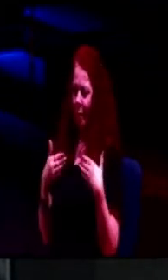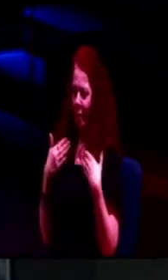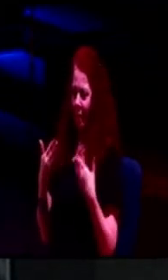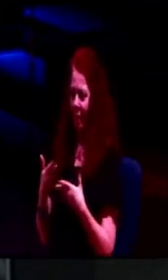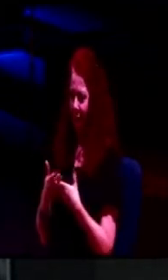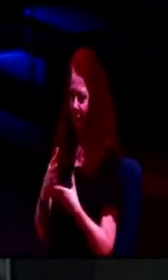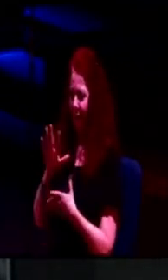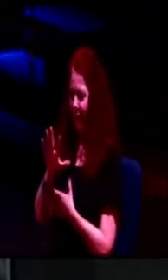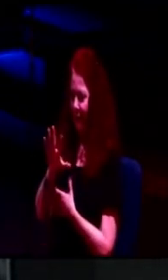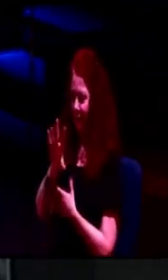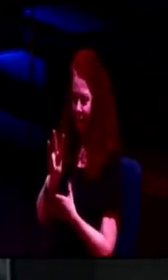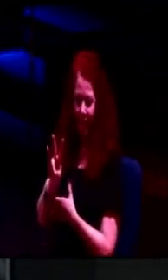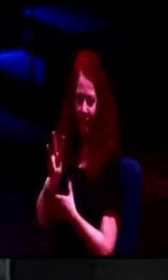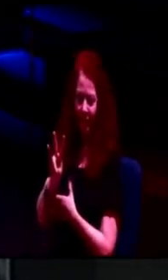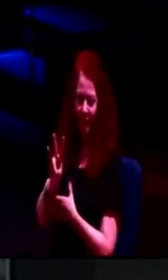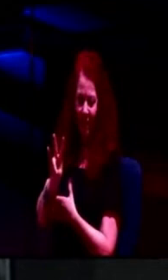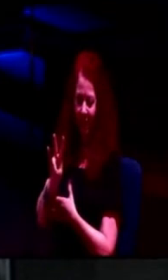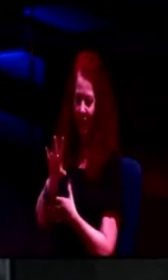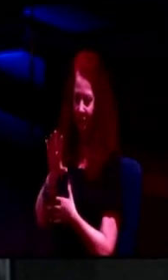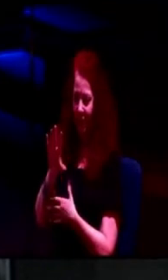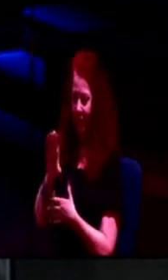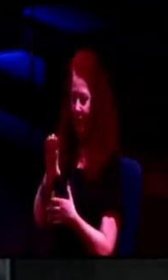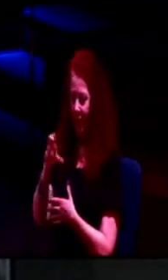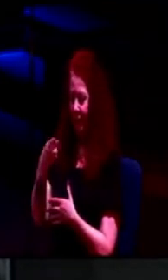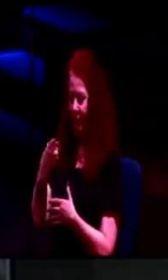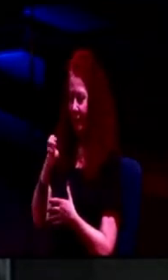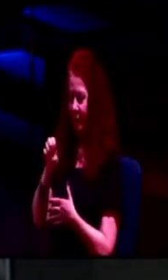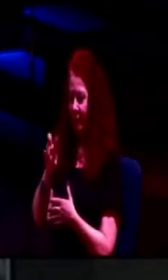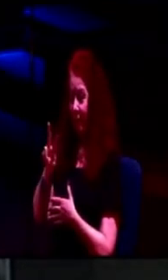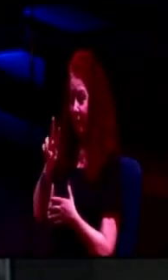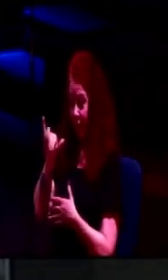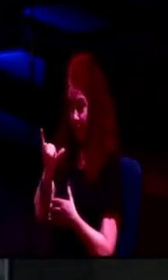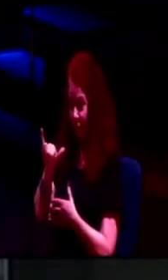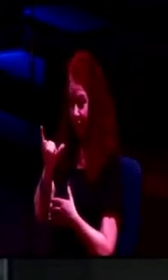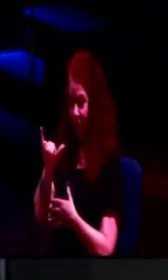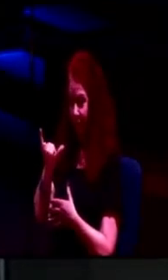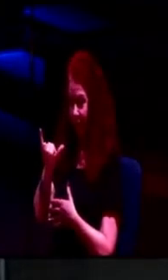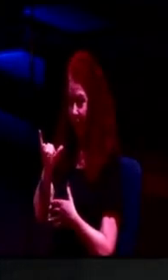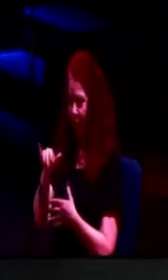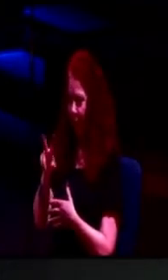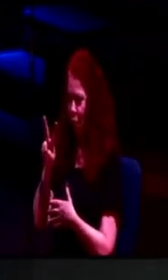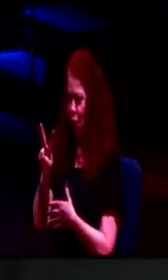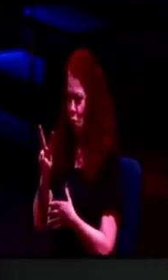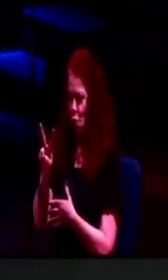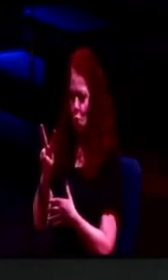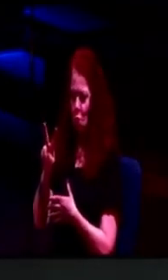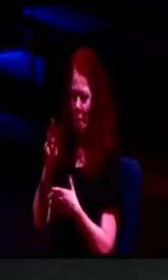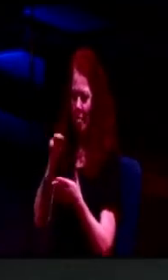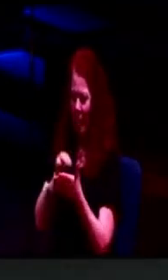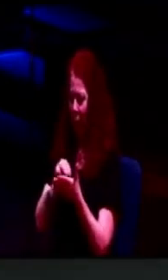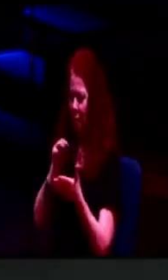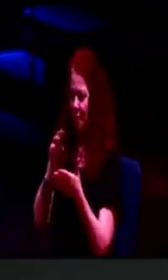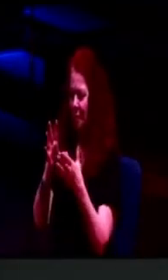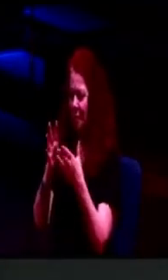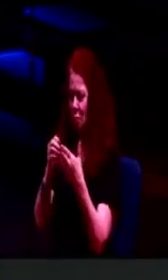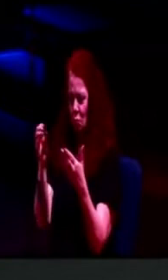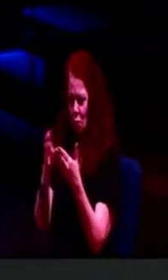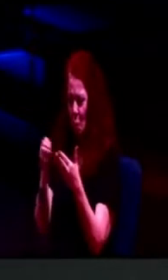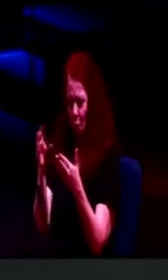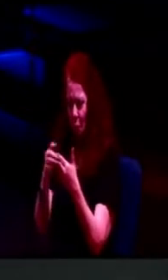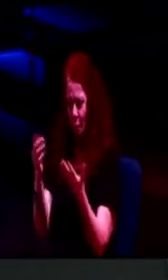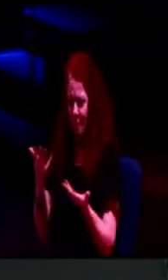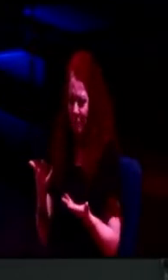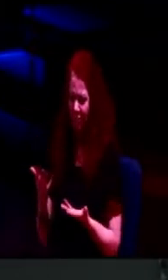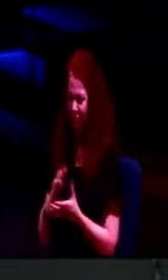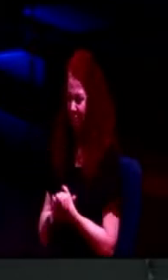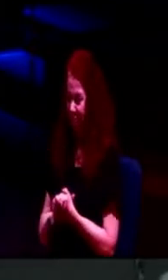I paid $2,000 for it. And I'm like, yeah, well, you should have held on to it, right? They have this great treasure. I remember one time my father-in-law, he